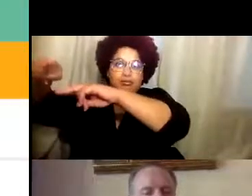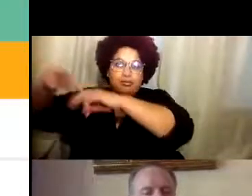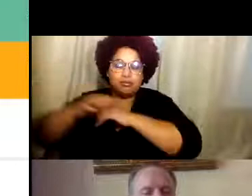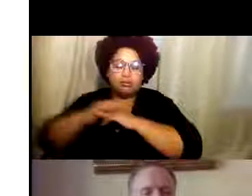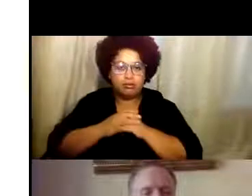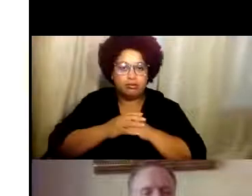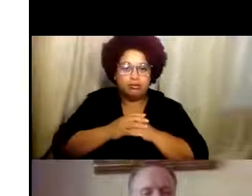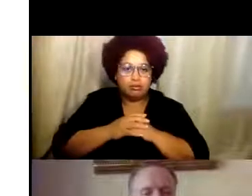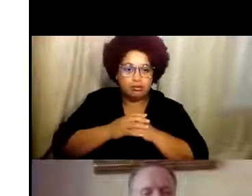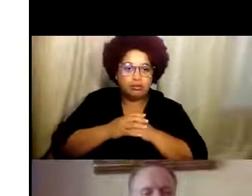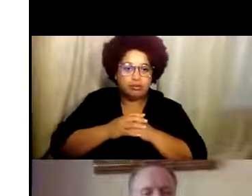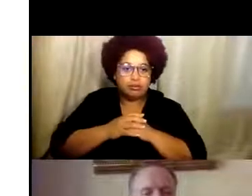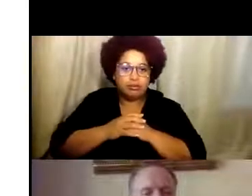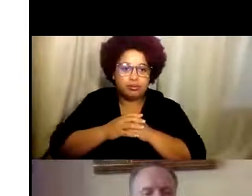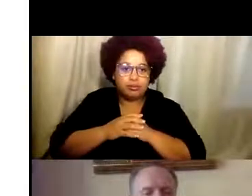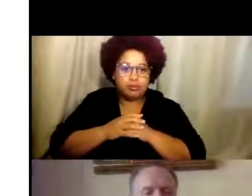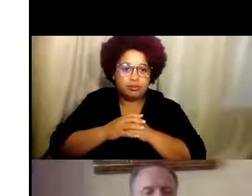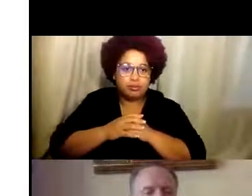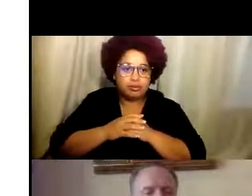slide, please.